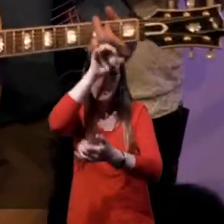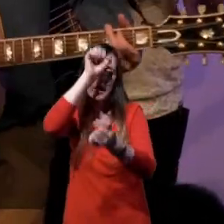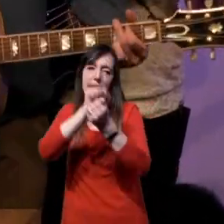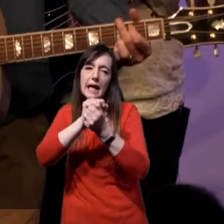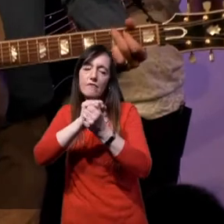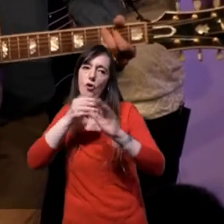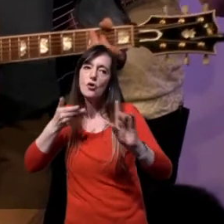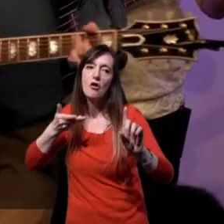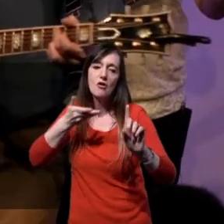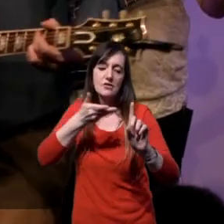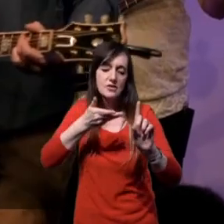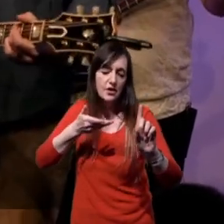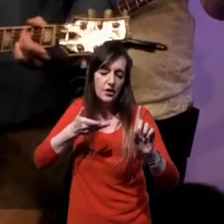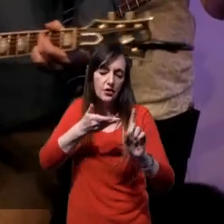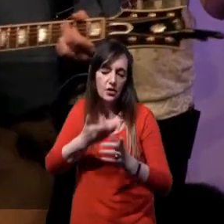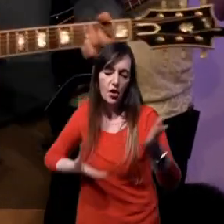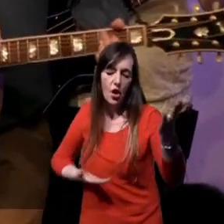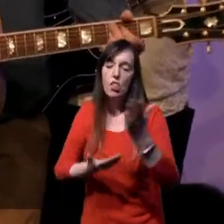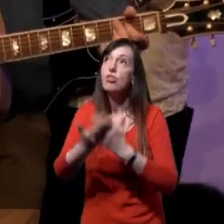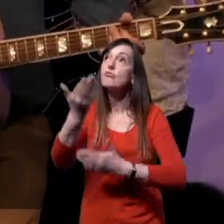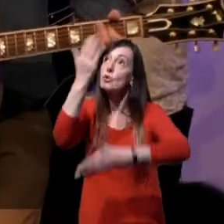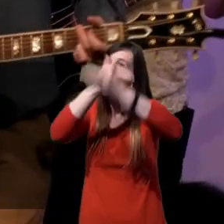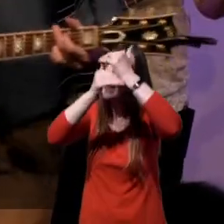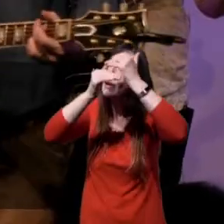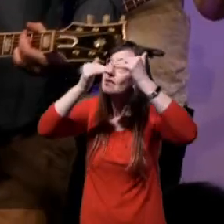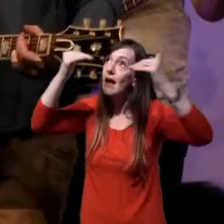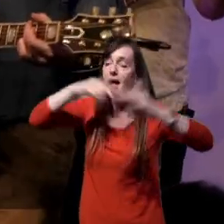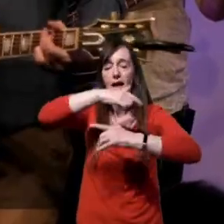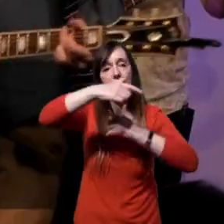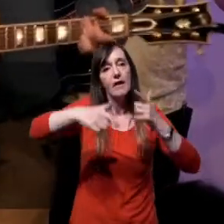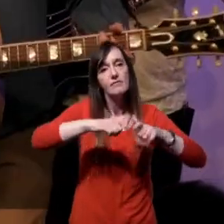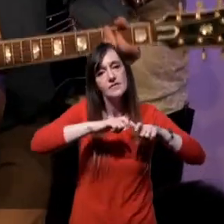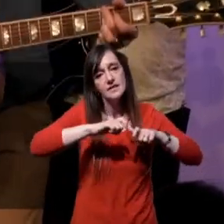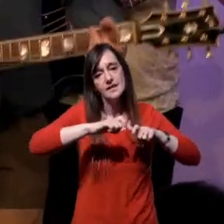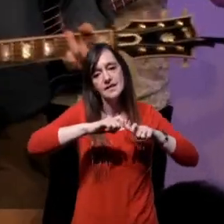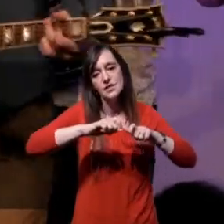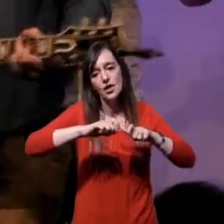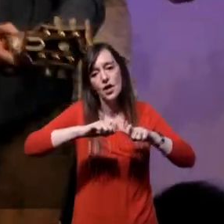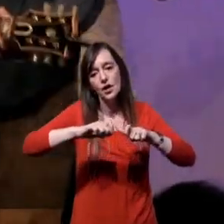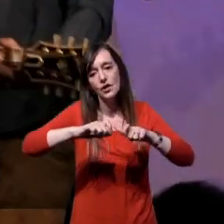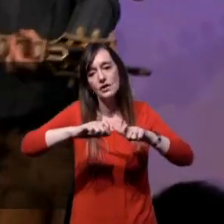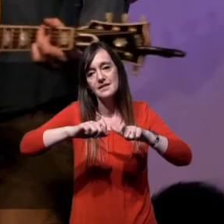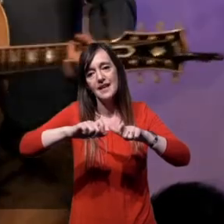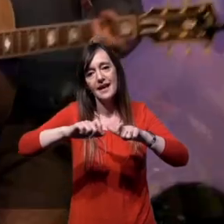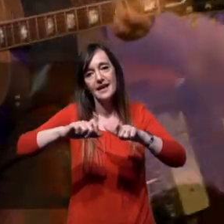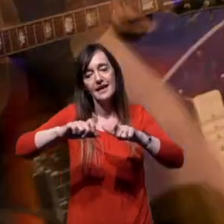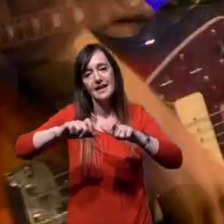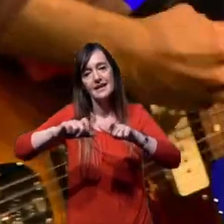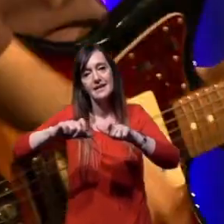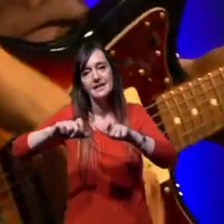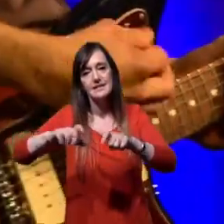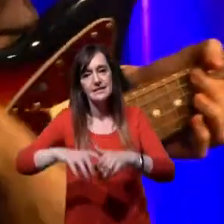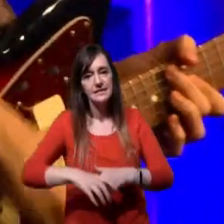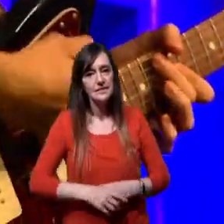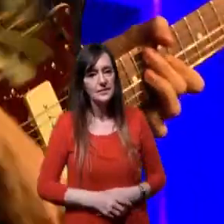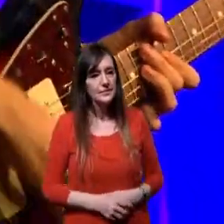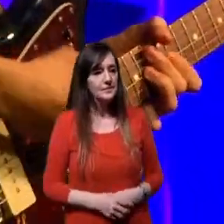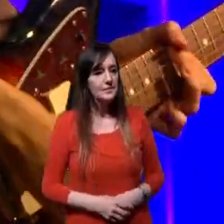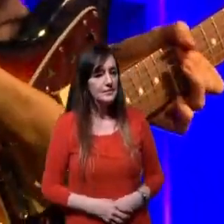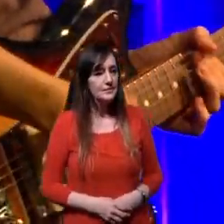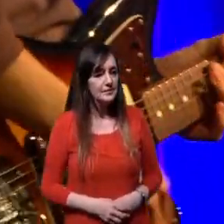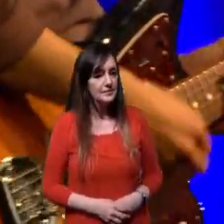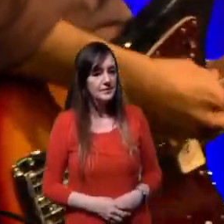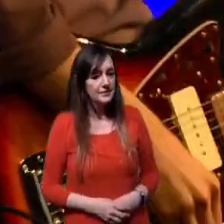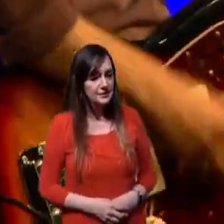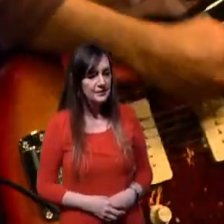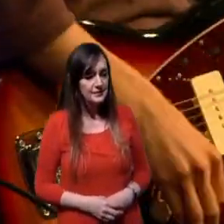never be forgotten throughout heaven's eternal day.